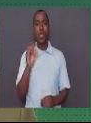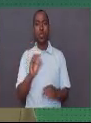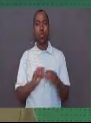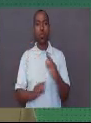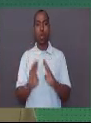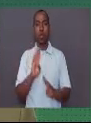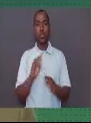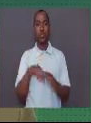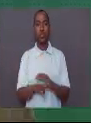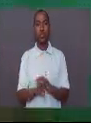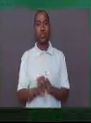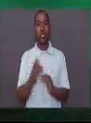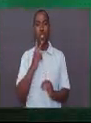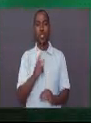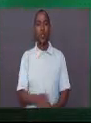microbiology.